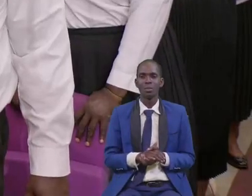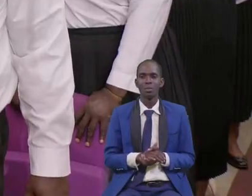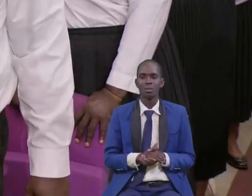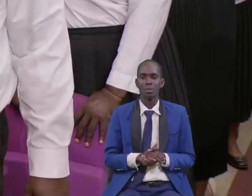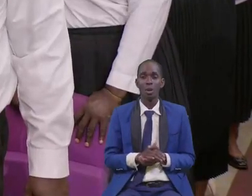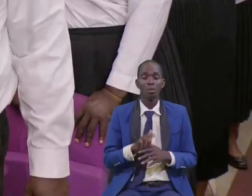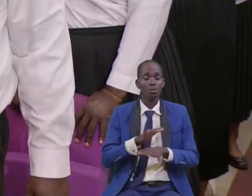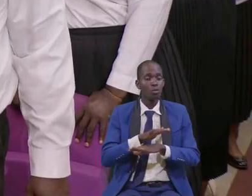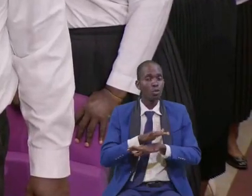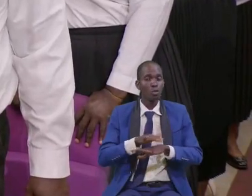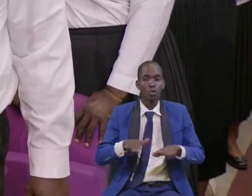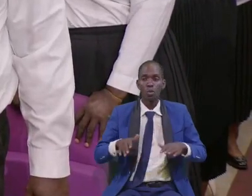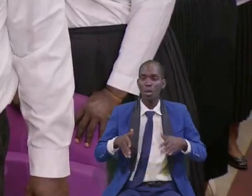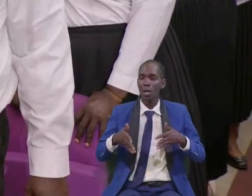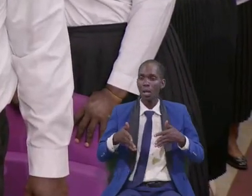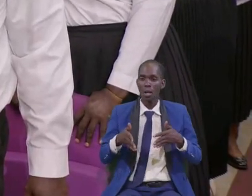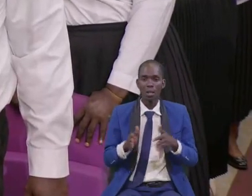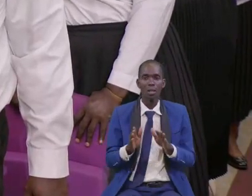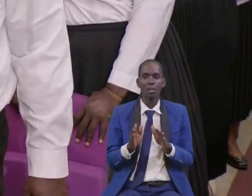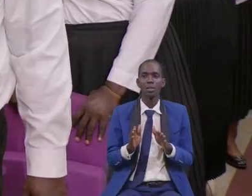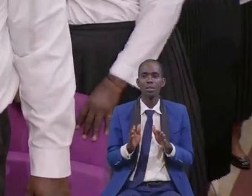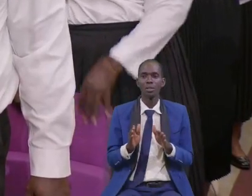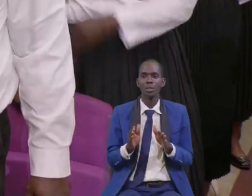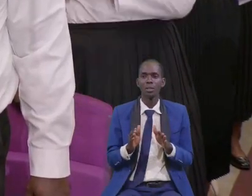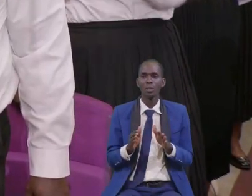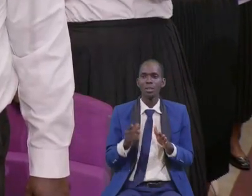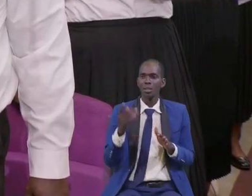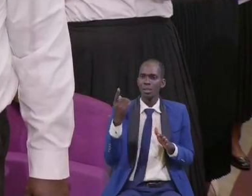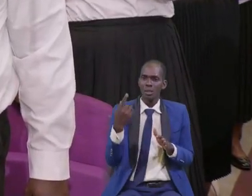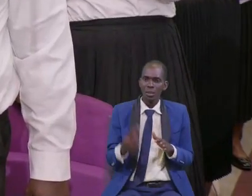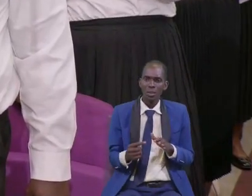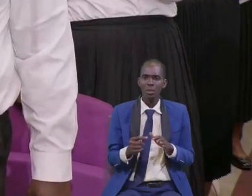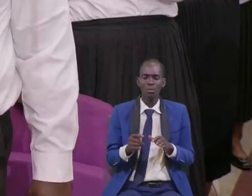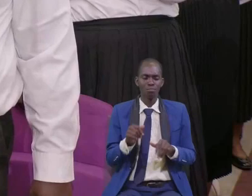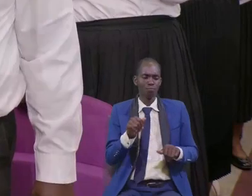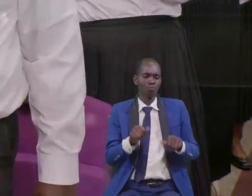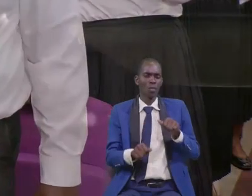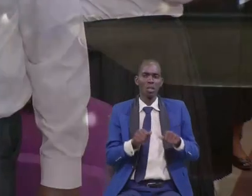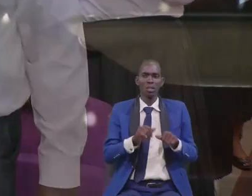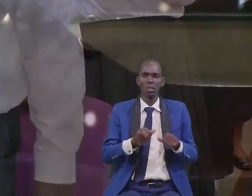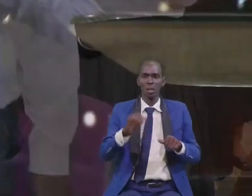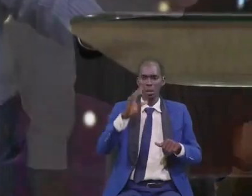Don't allow the unbelieving man to think